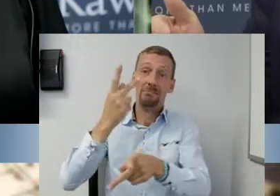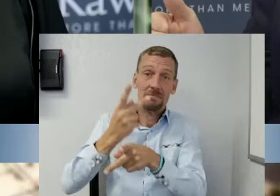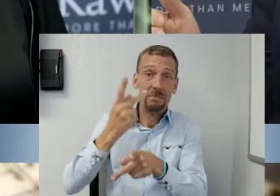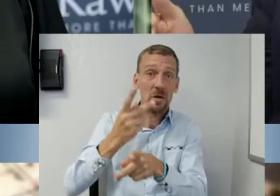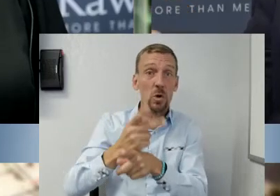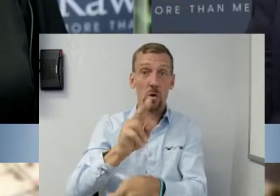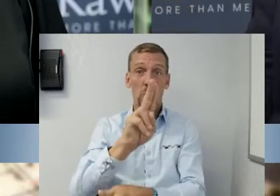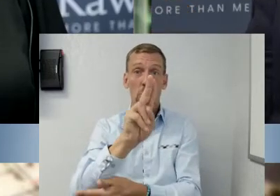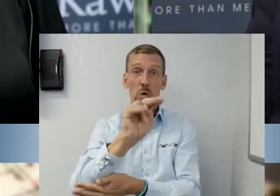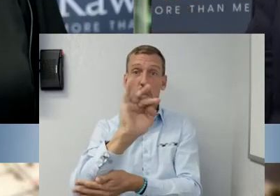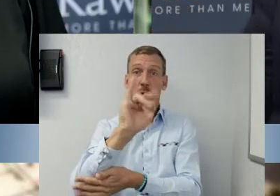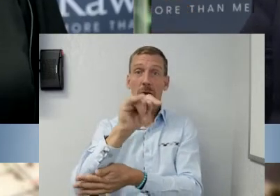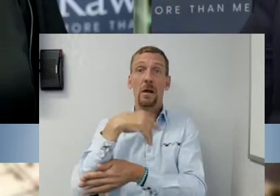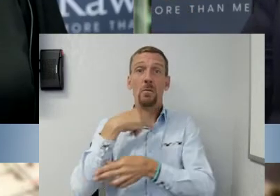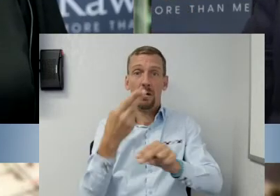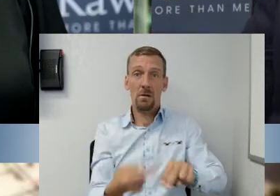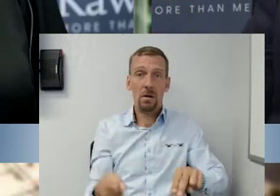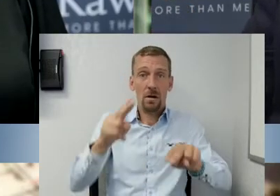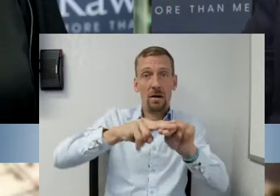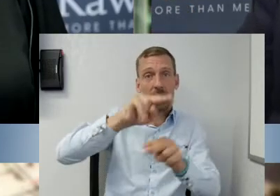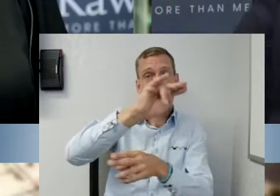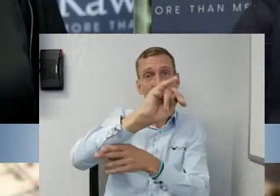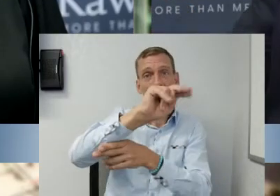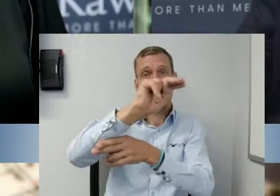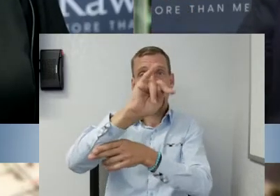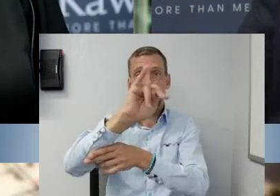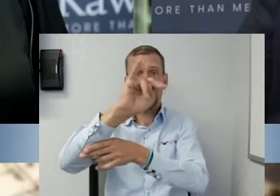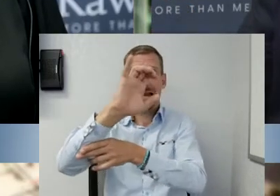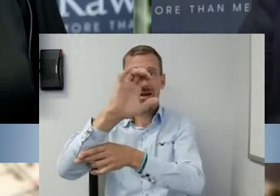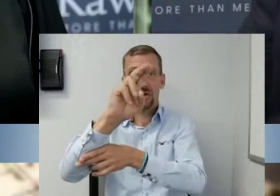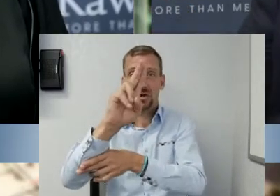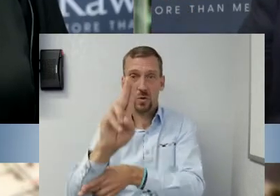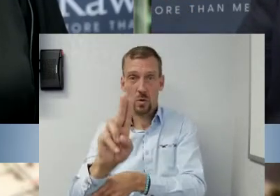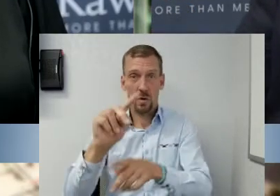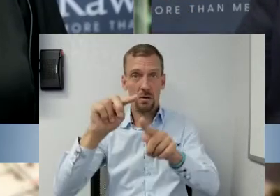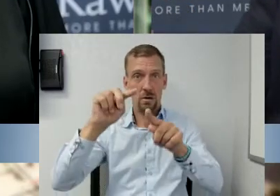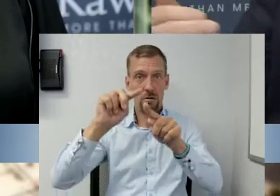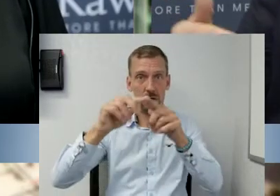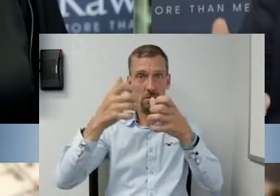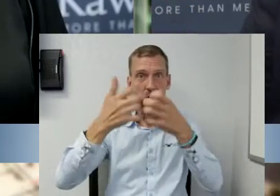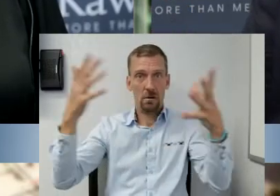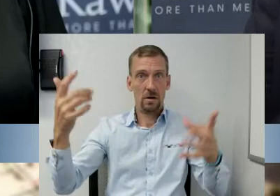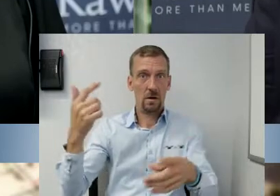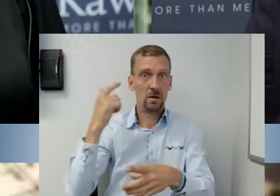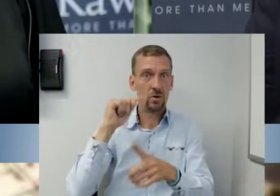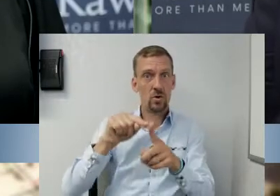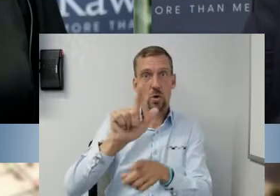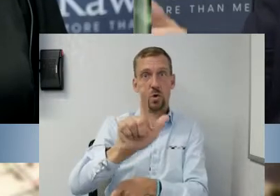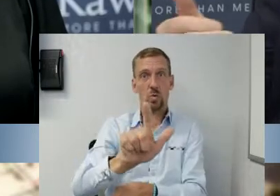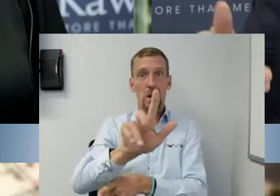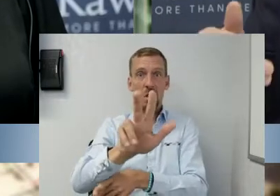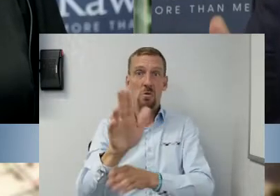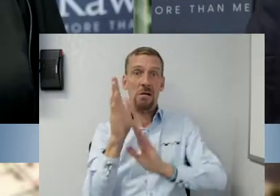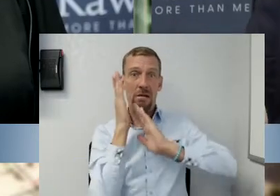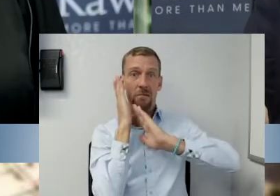increased the size of our NICU from 15 beds when it was in the east expansion to now 23 beds on the